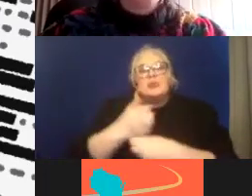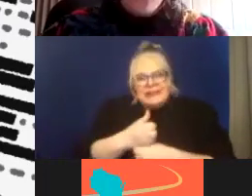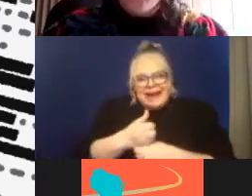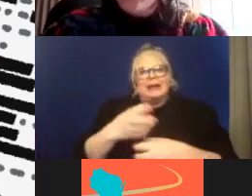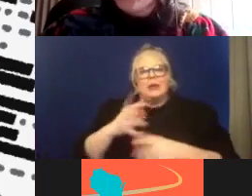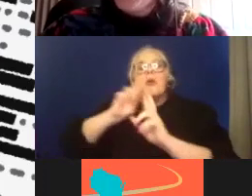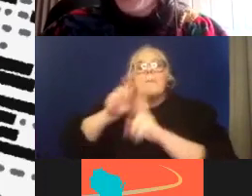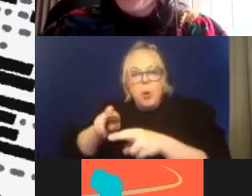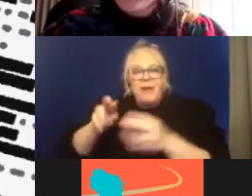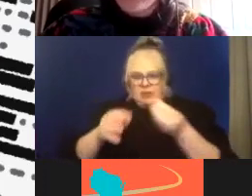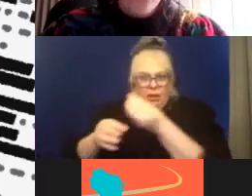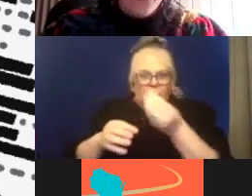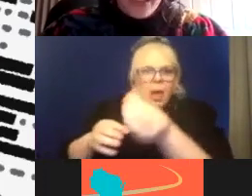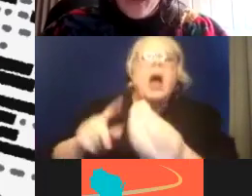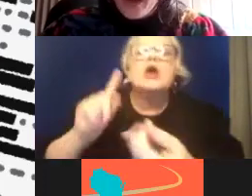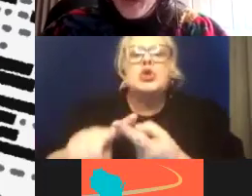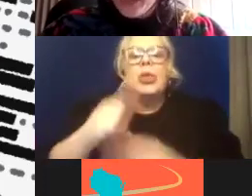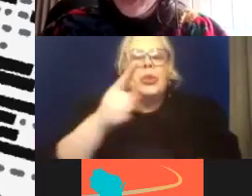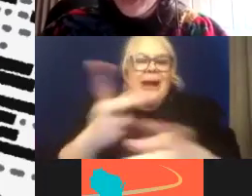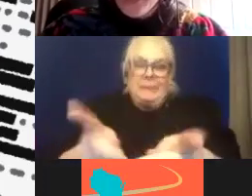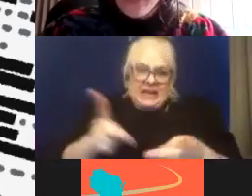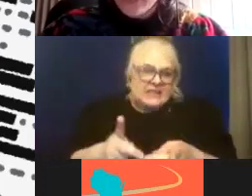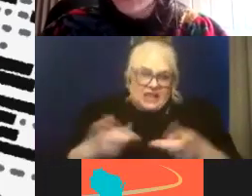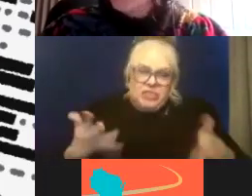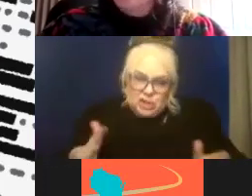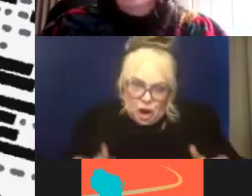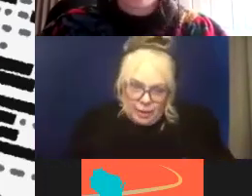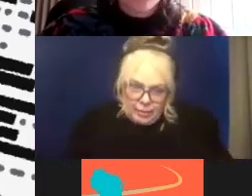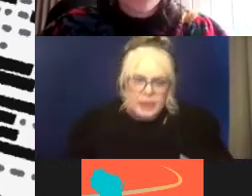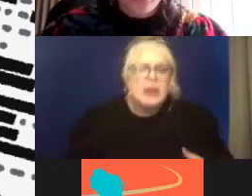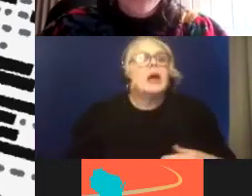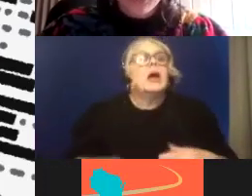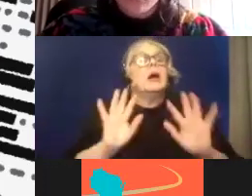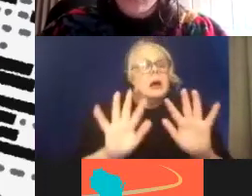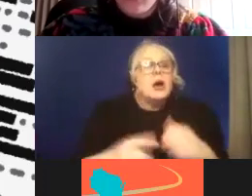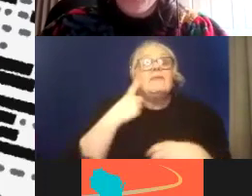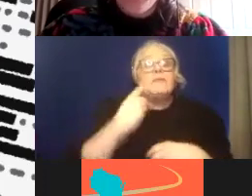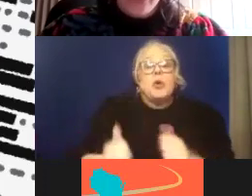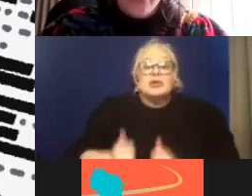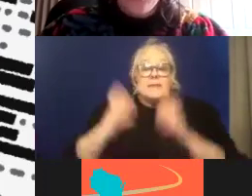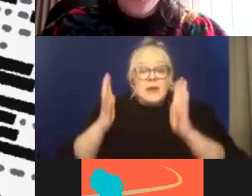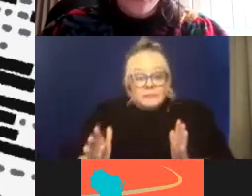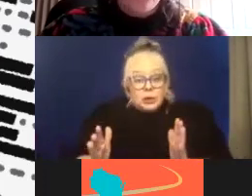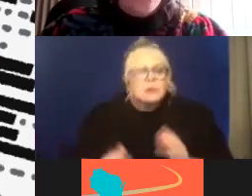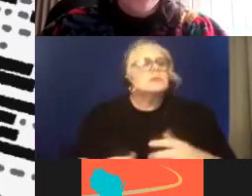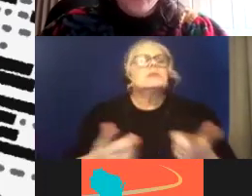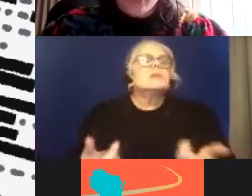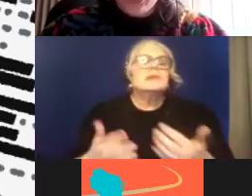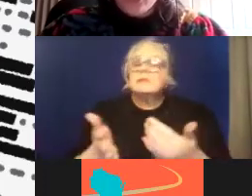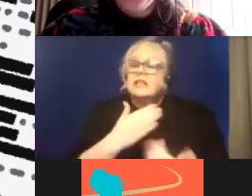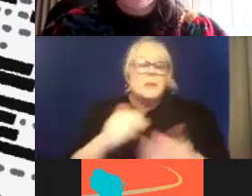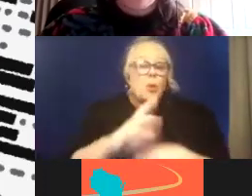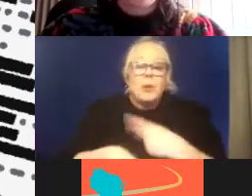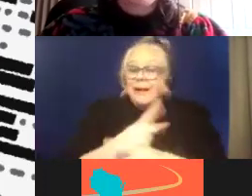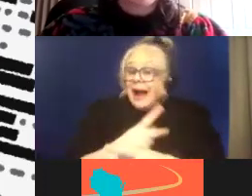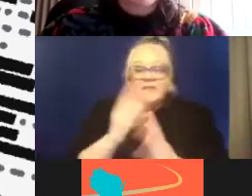This is, again, one of those rare places I give a blanket recommendation to survivors. Regardless of what options that they are planning to